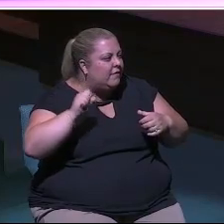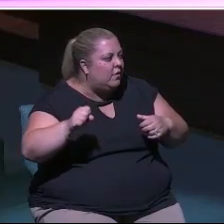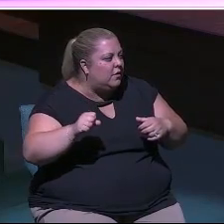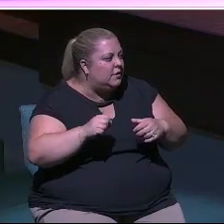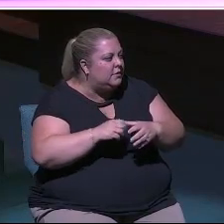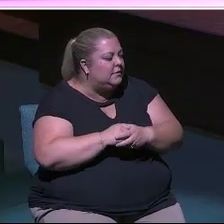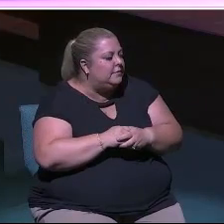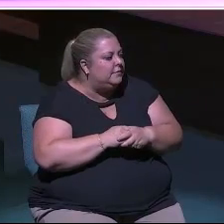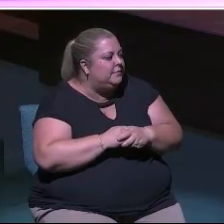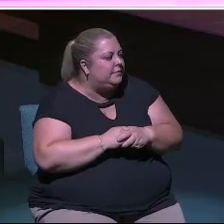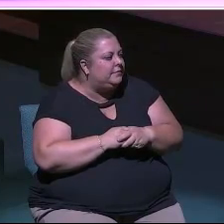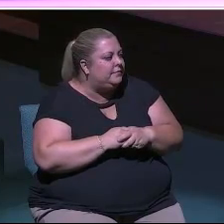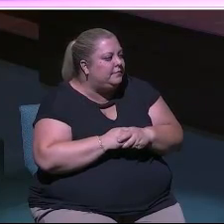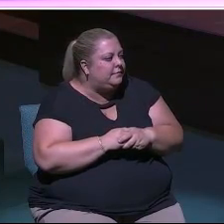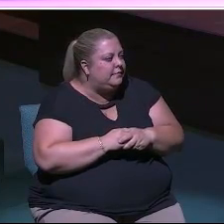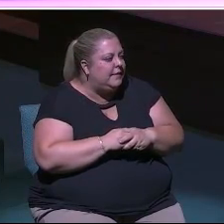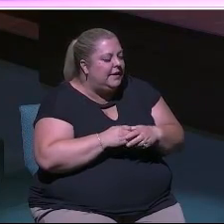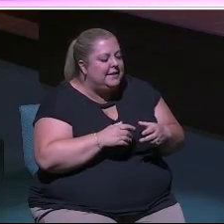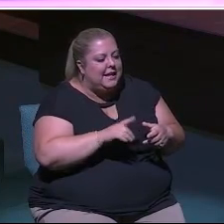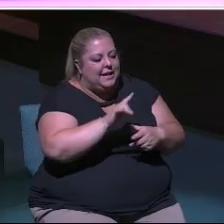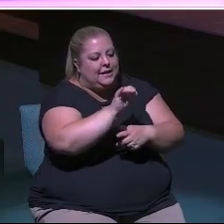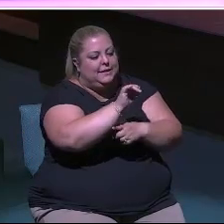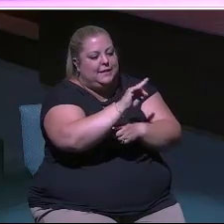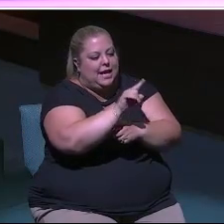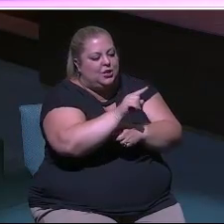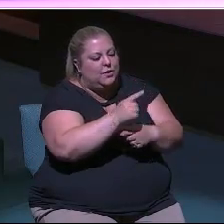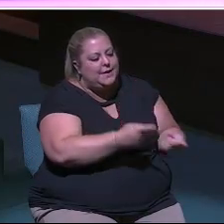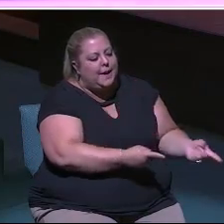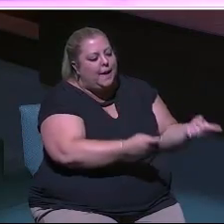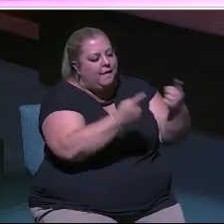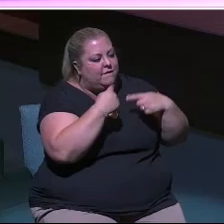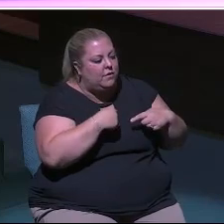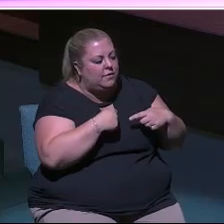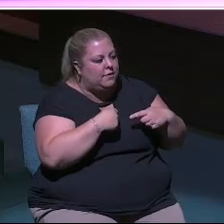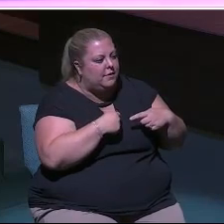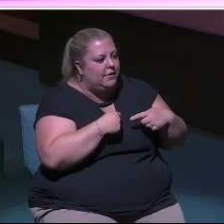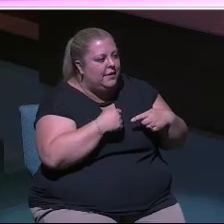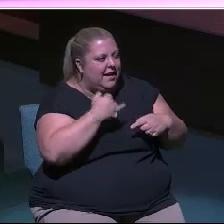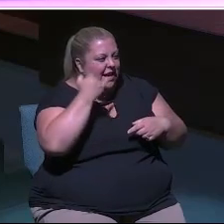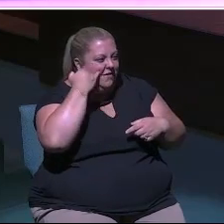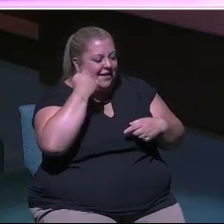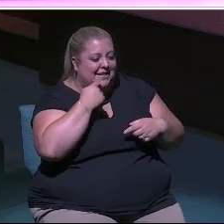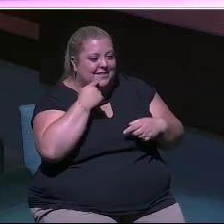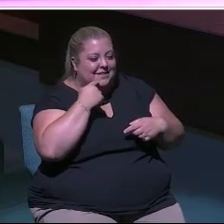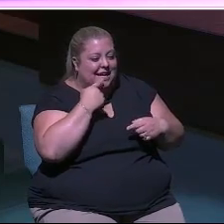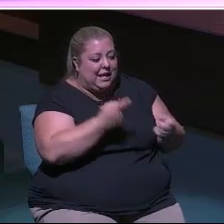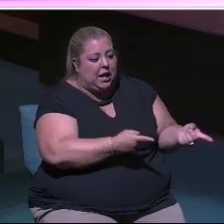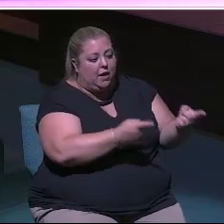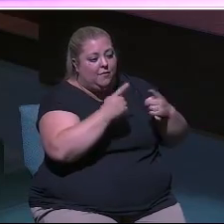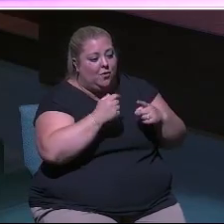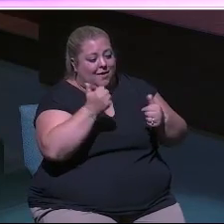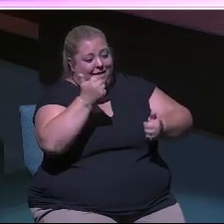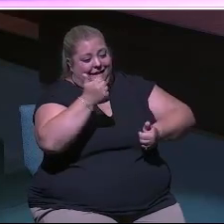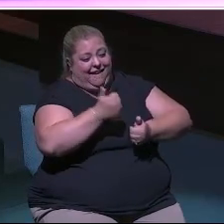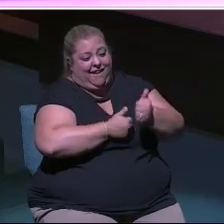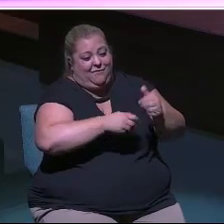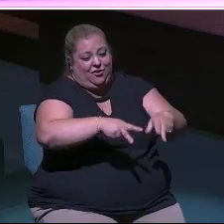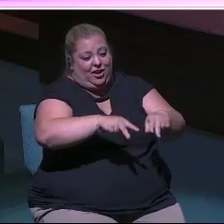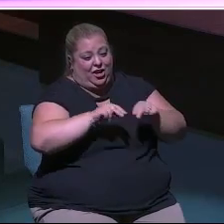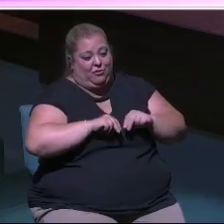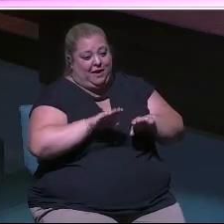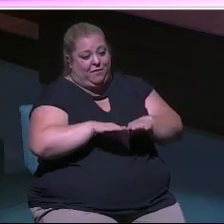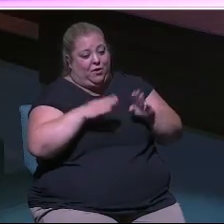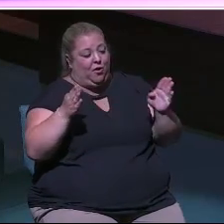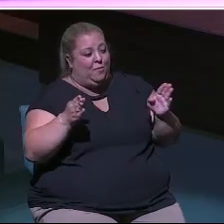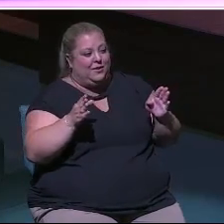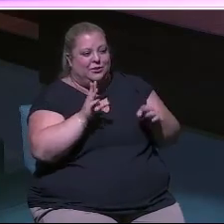Lazarus, come forth. Because if he had simply said, come forth, every grave would have opened up. So he said,